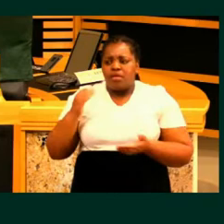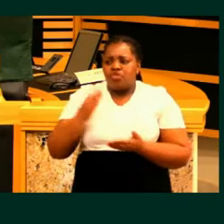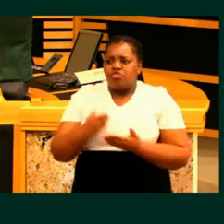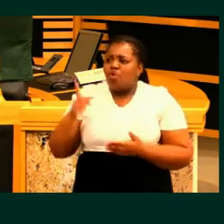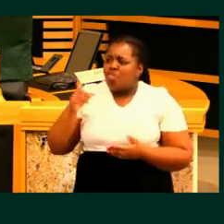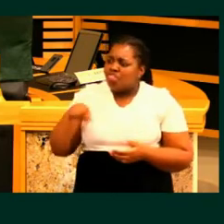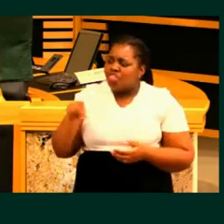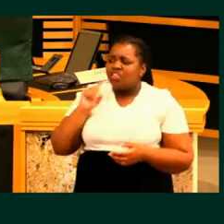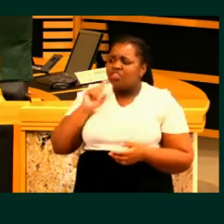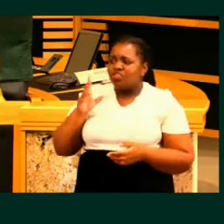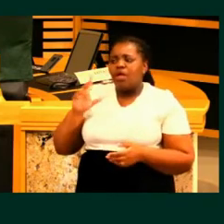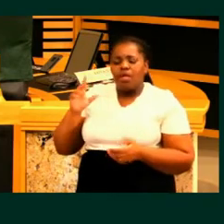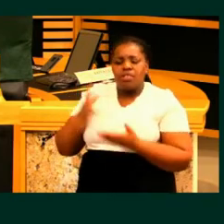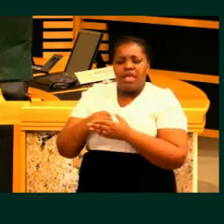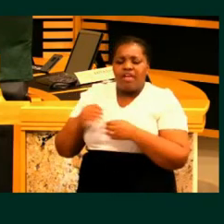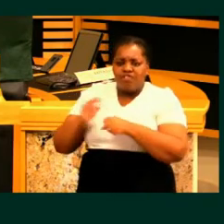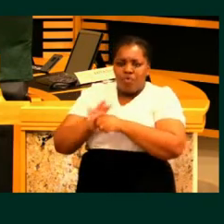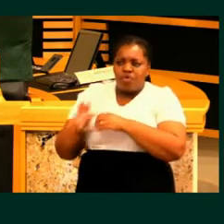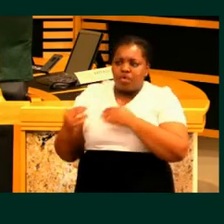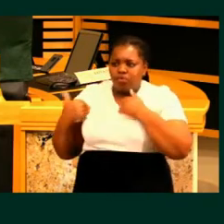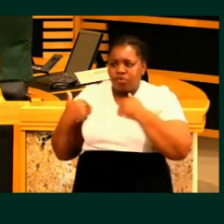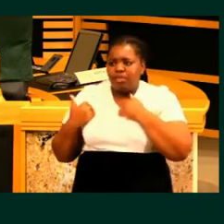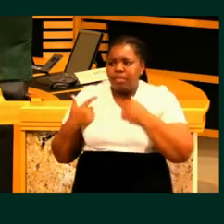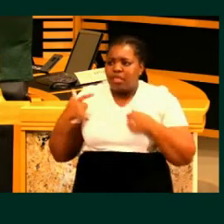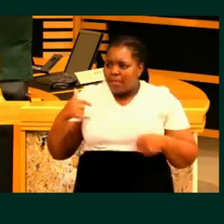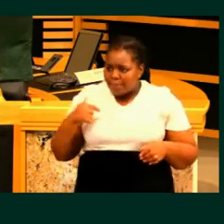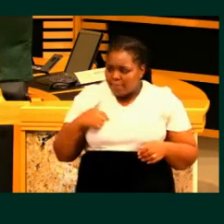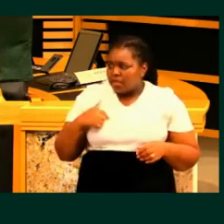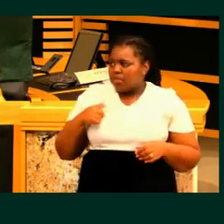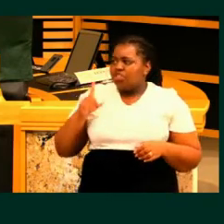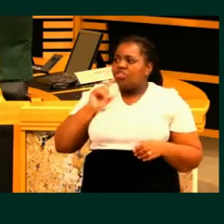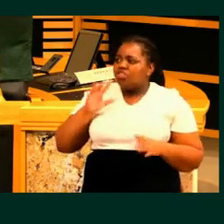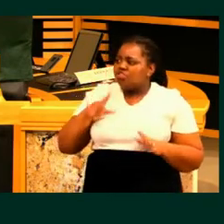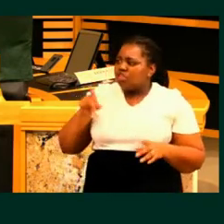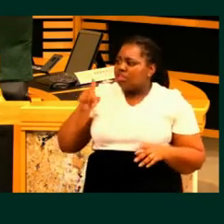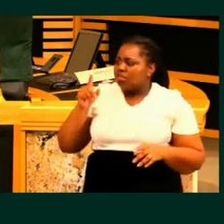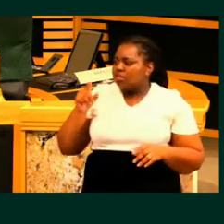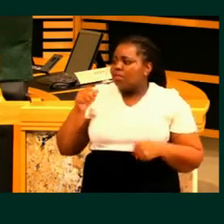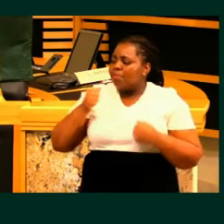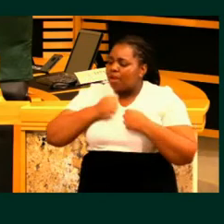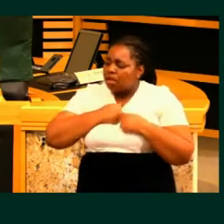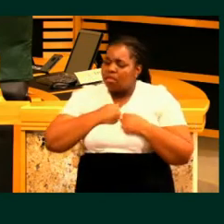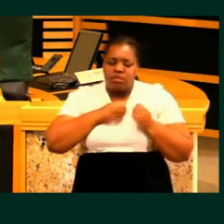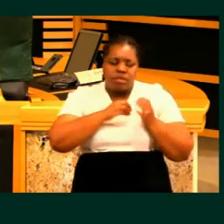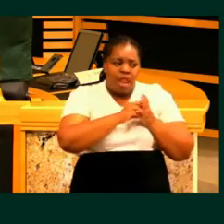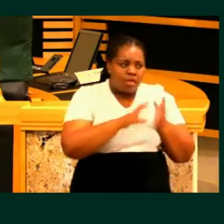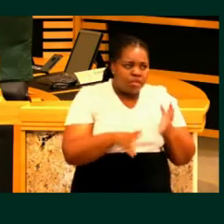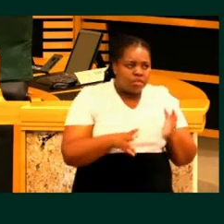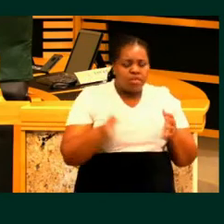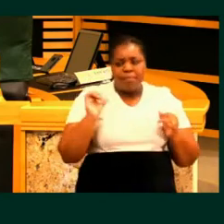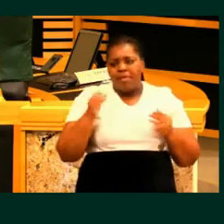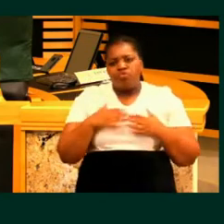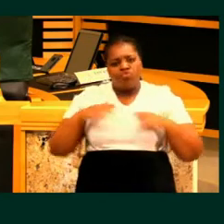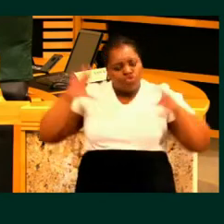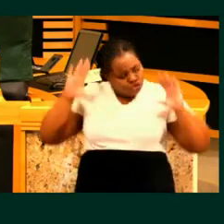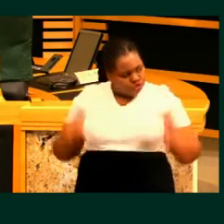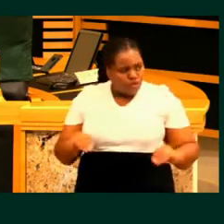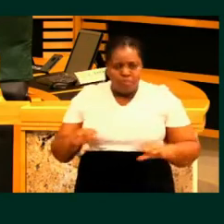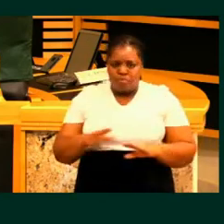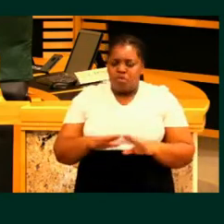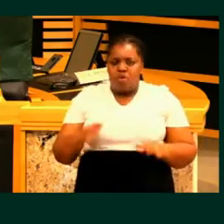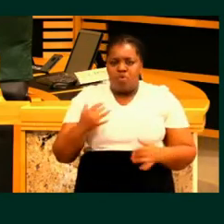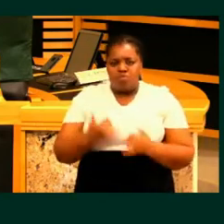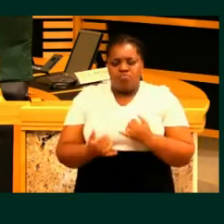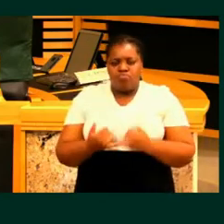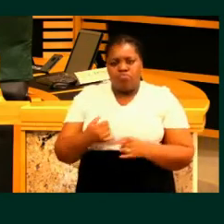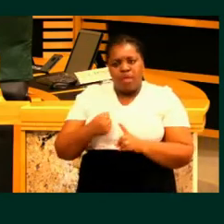teachers account let's take hands teachers parents and Learners let's put a stop to sexual harassment